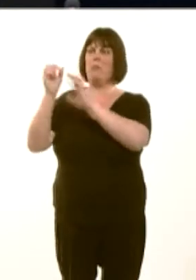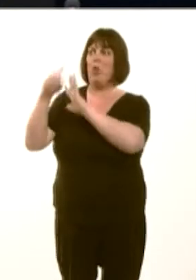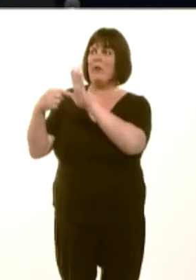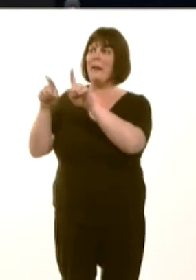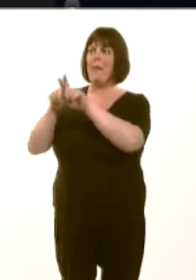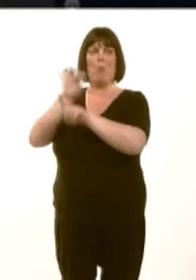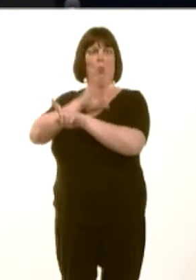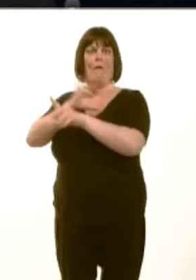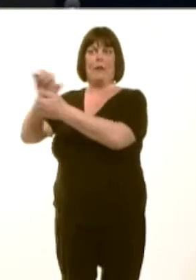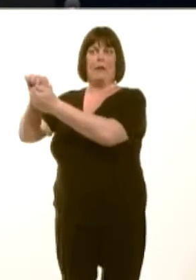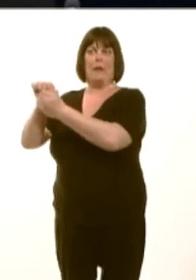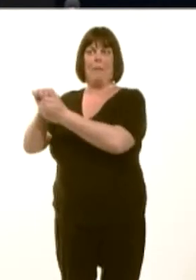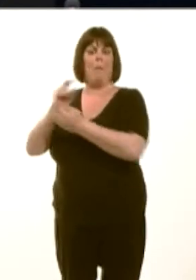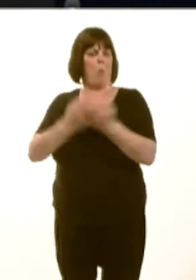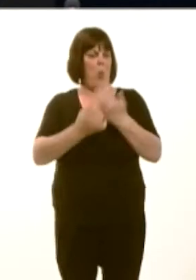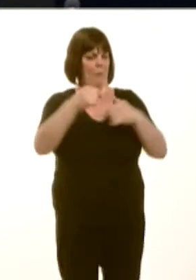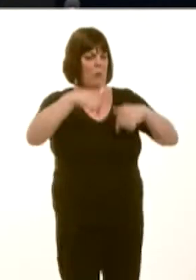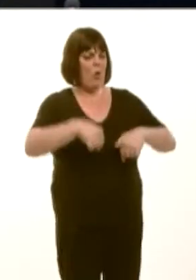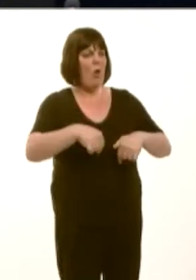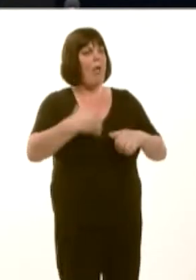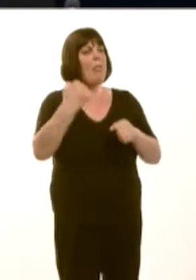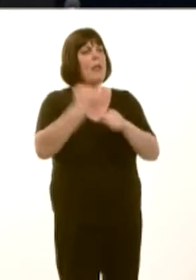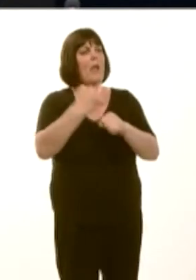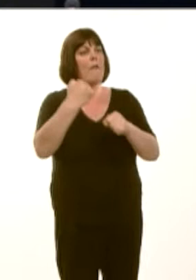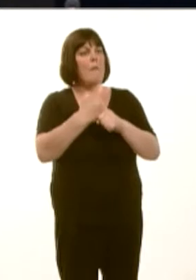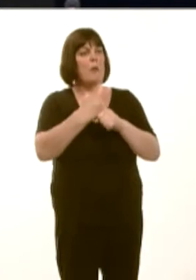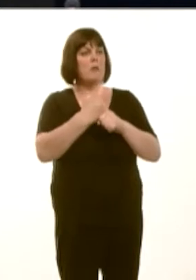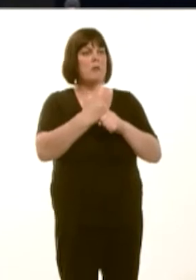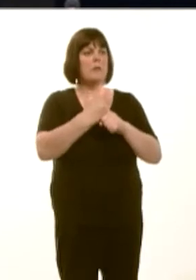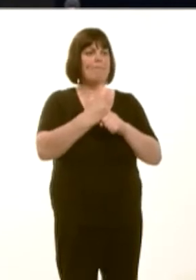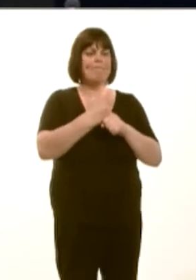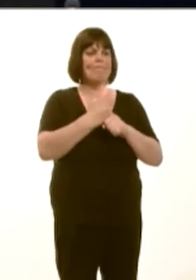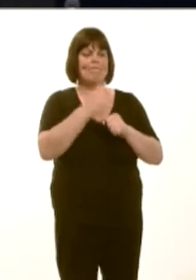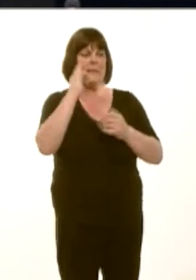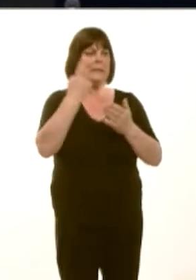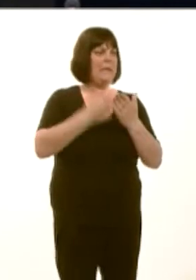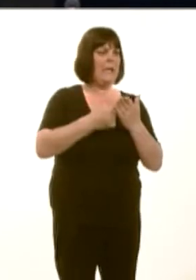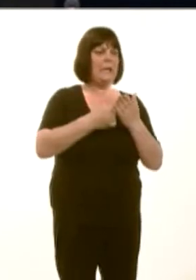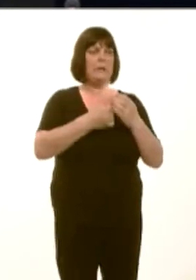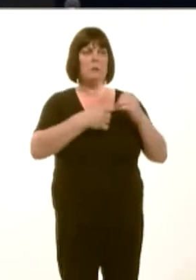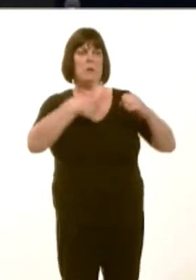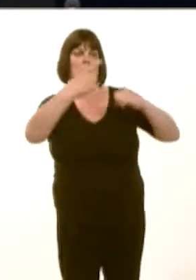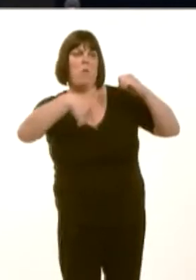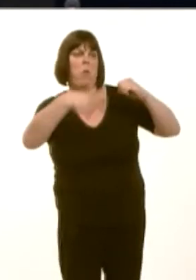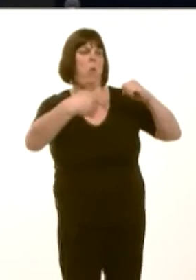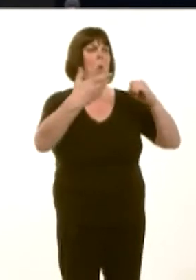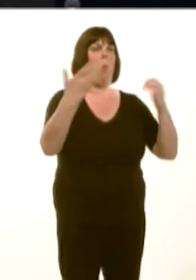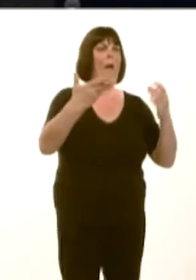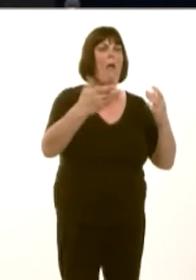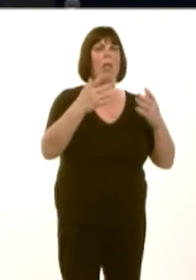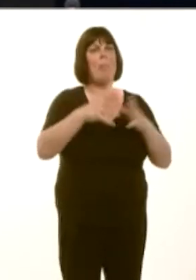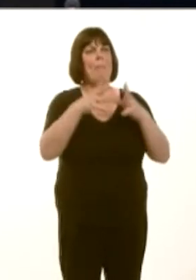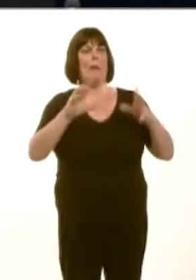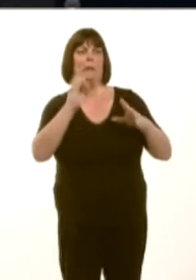country, of course, we have a government which puts TAN 8 in place and says where they will go, and have the Big Six coming in and actually erecting the turbines